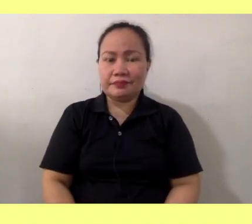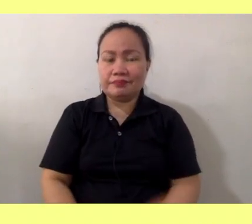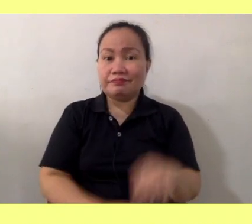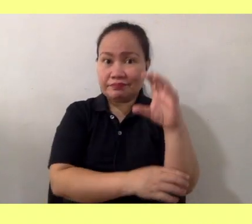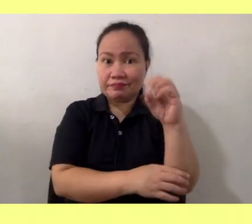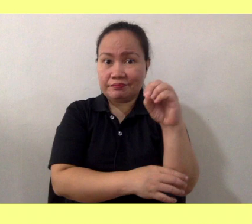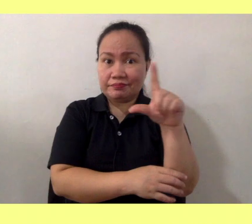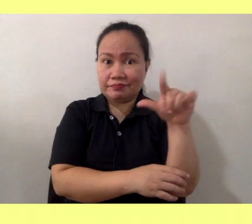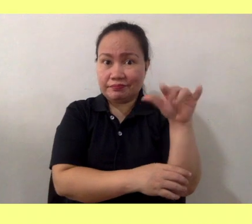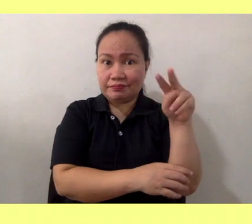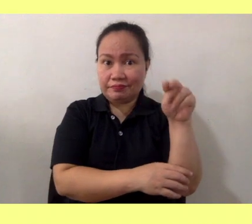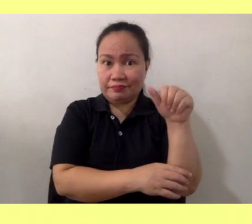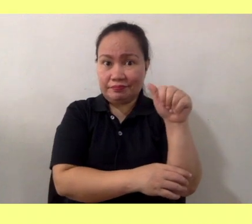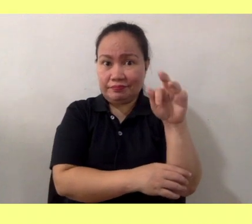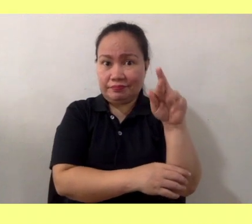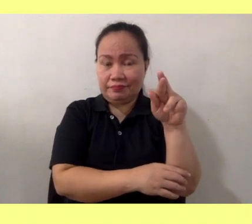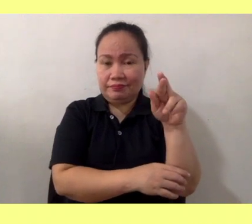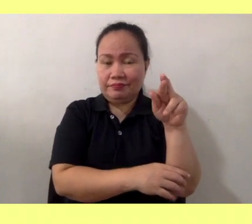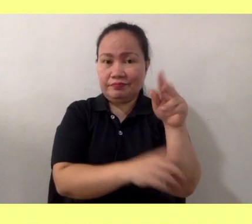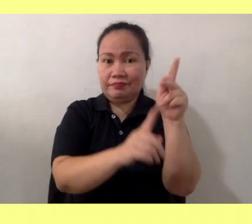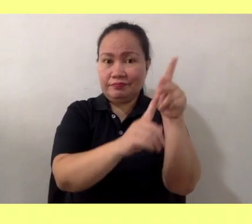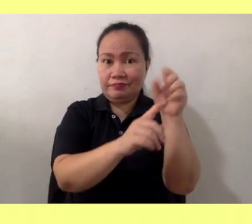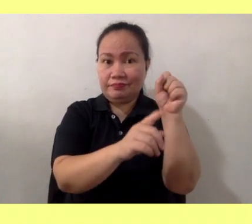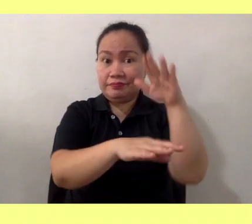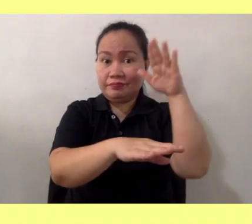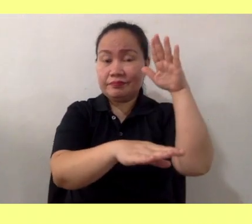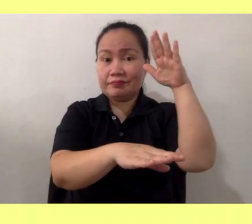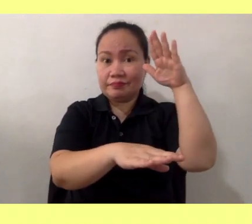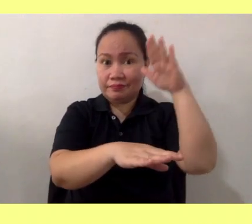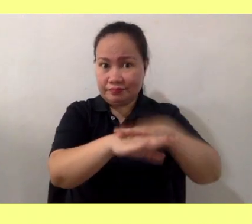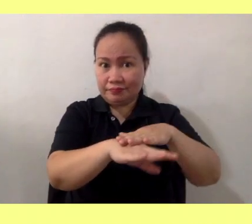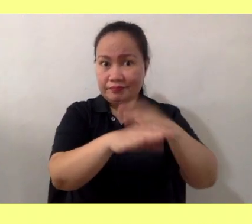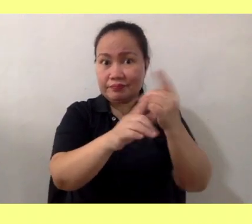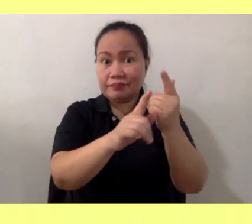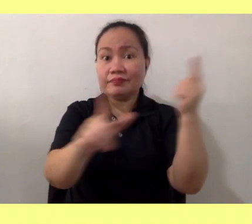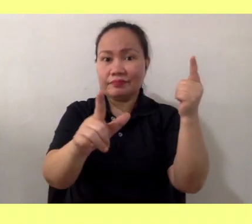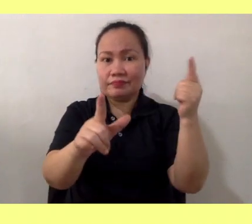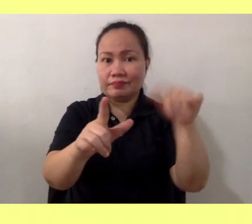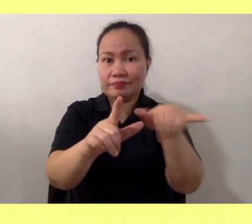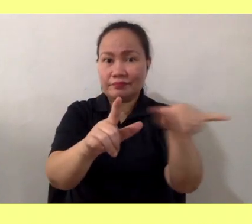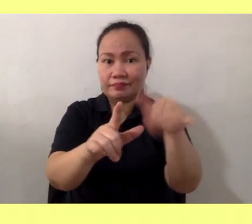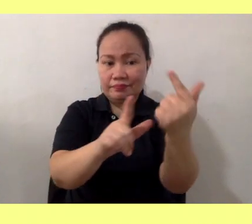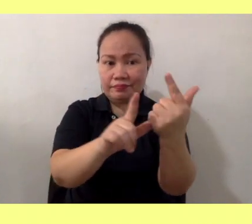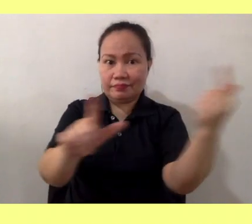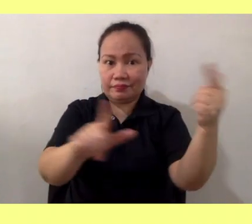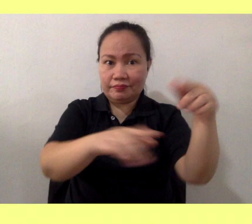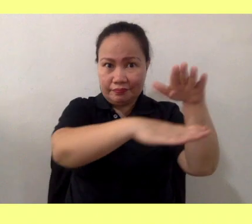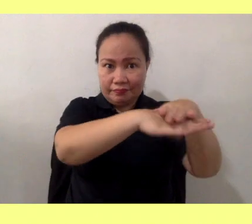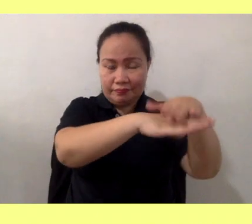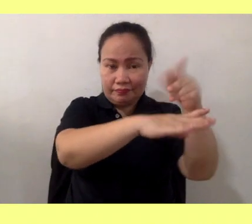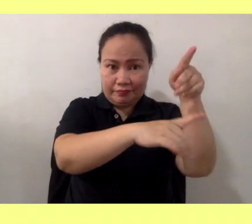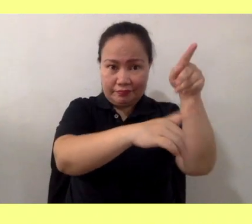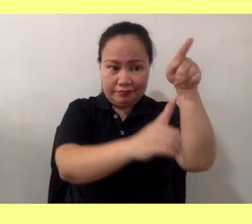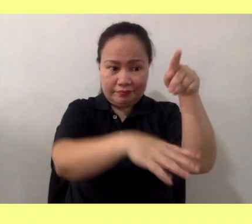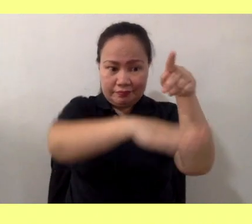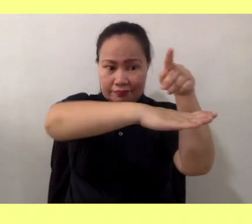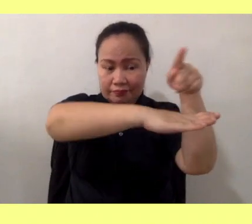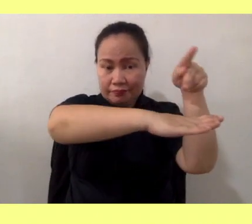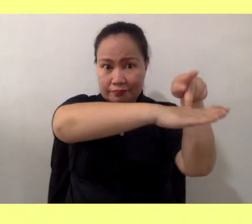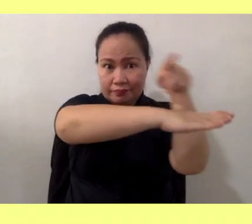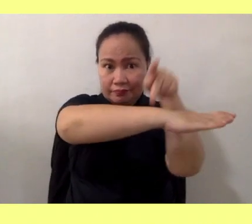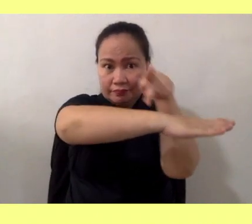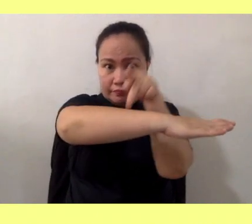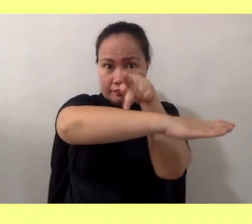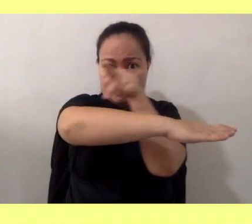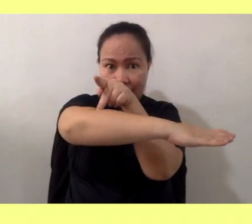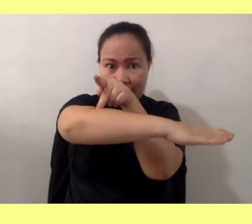ibig sabihin, collinear points are points that lie on the same line. So, I know you were thinking, ay, pare-pareho